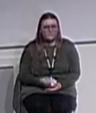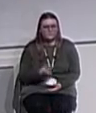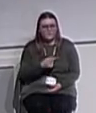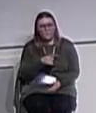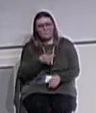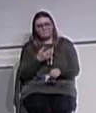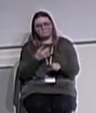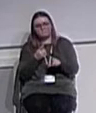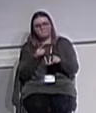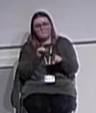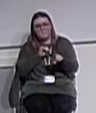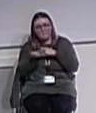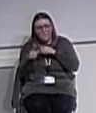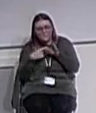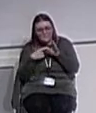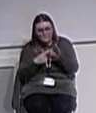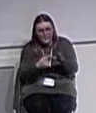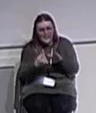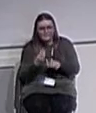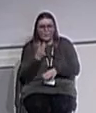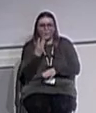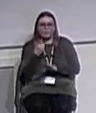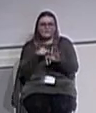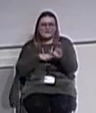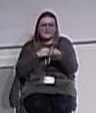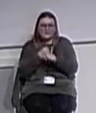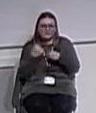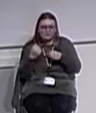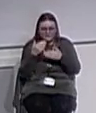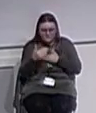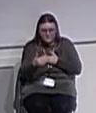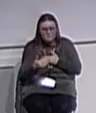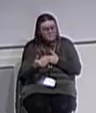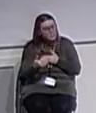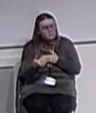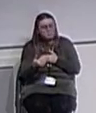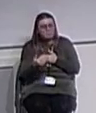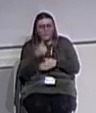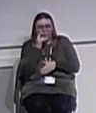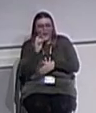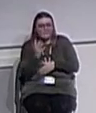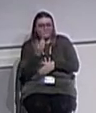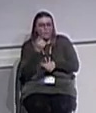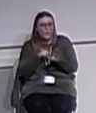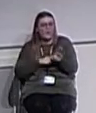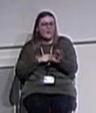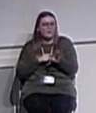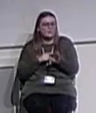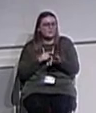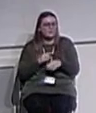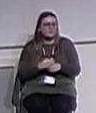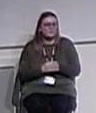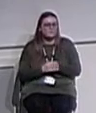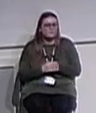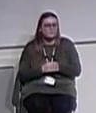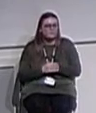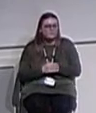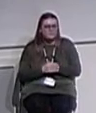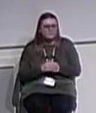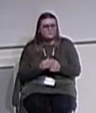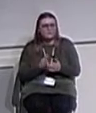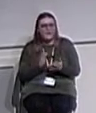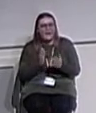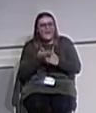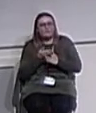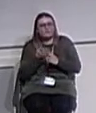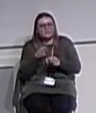degree, the straight BSc degree. We have a lot of four-year options as well. The entry qualifications are the same,